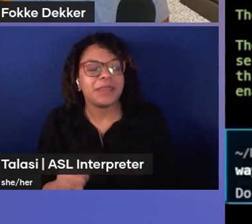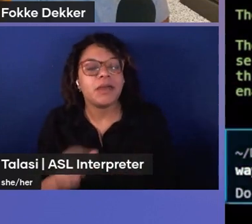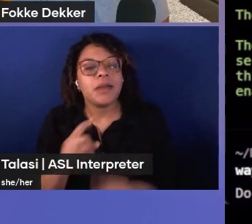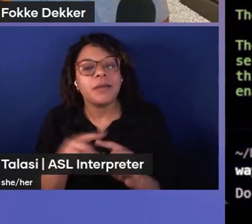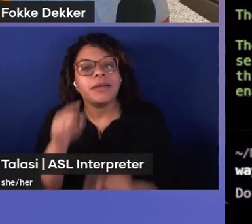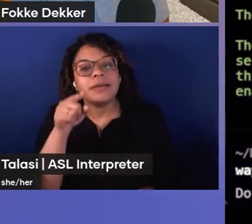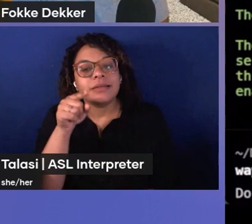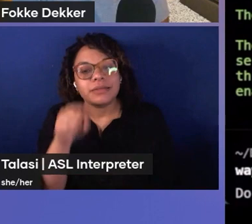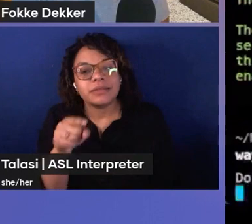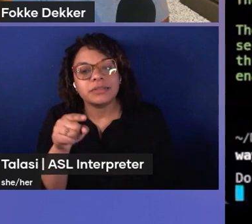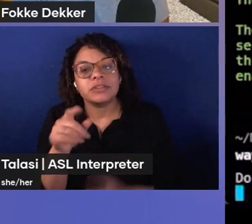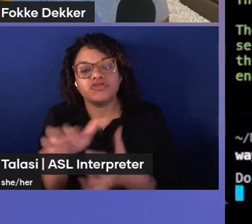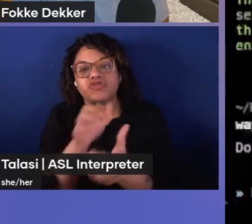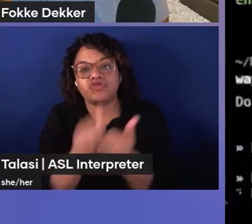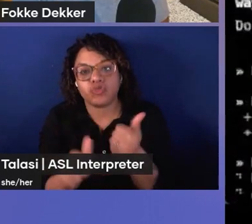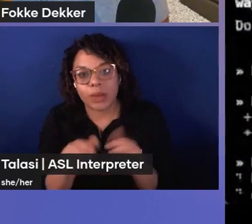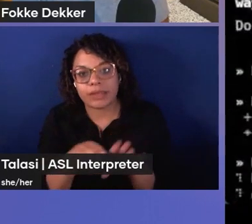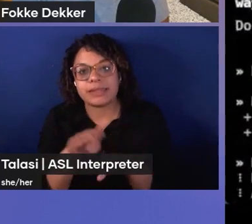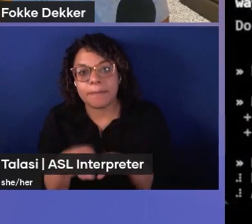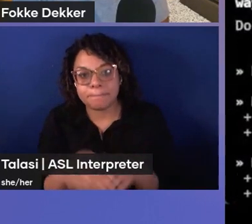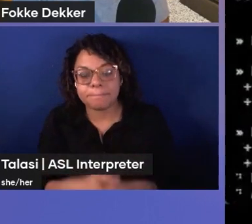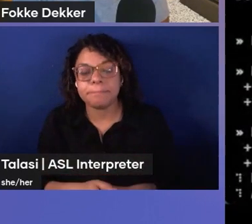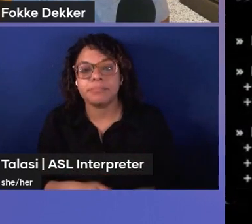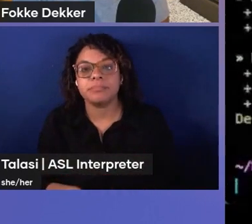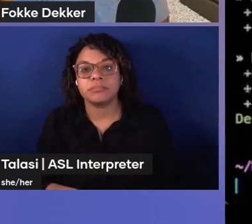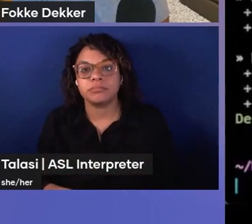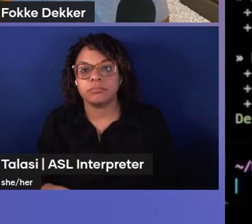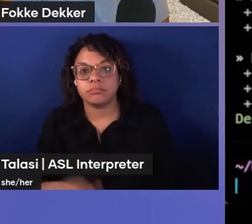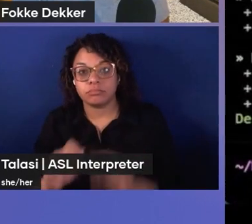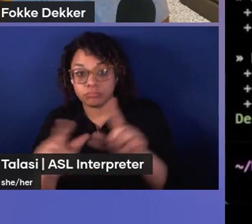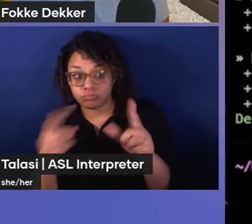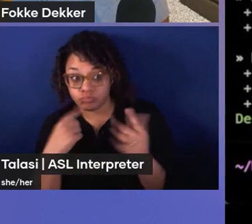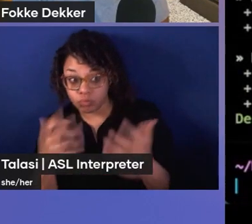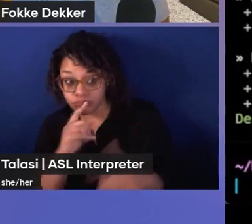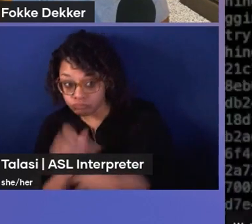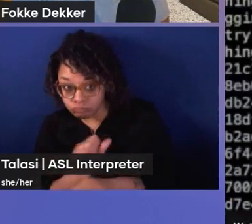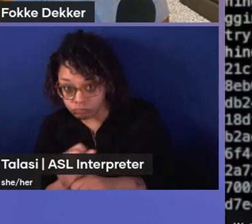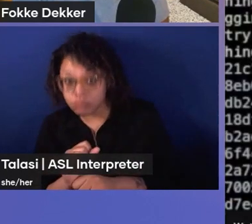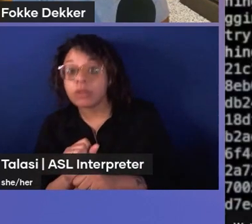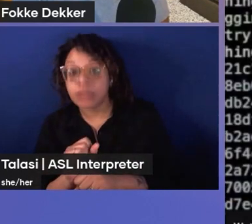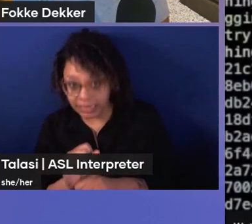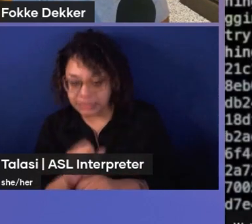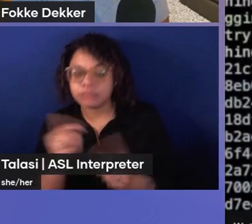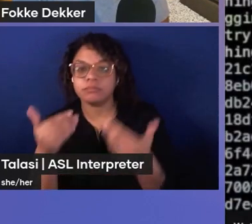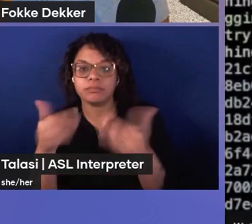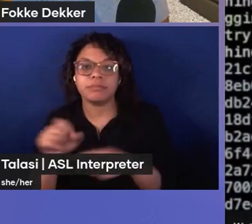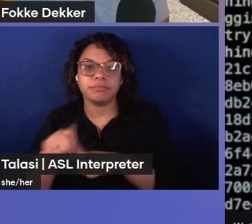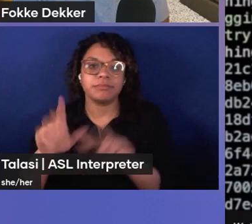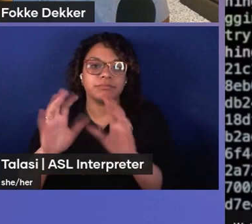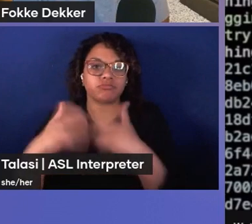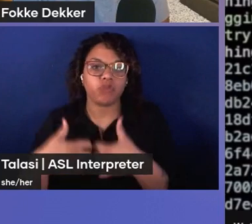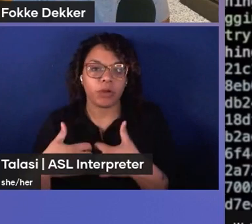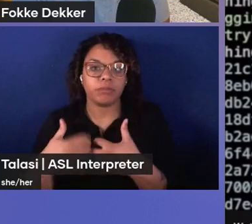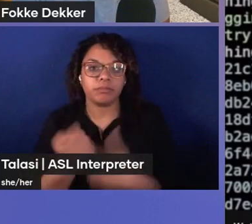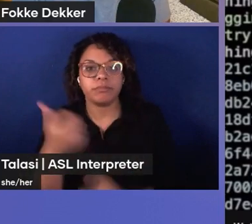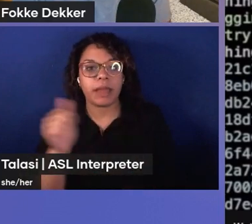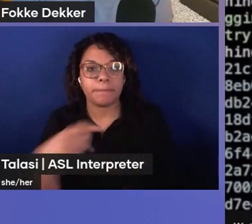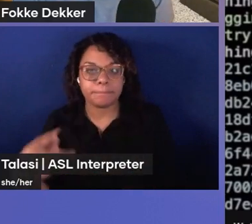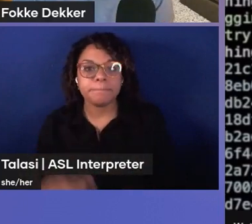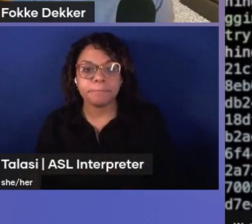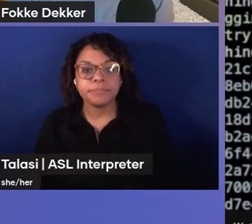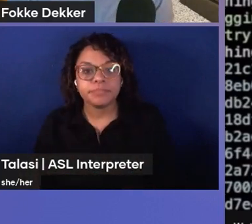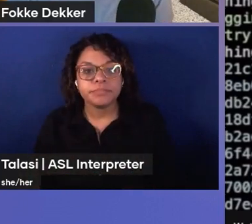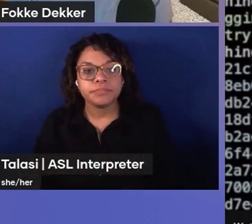step as well. It will ask you if you actually want to do that, and then it's going to fire off the destroy and remove the application. And so I